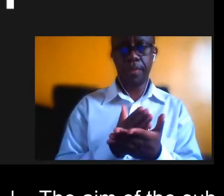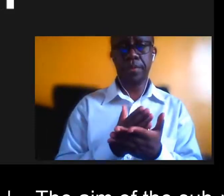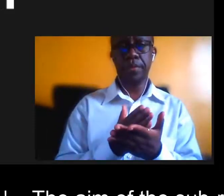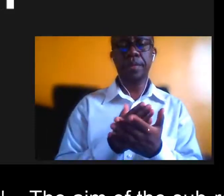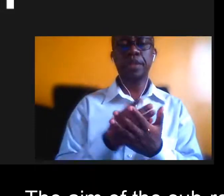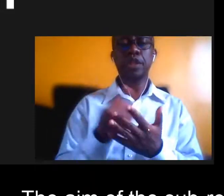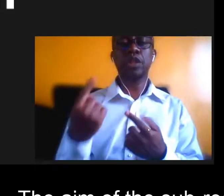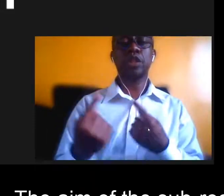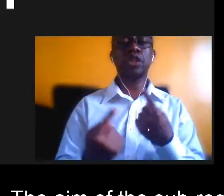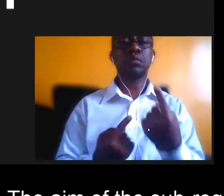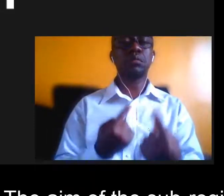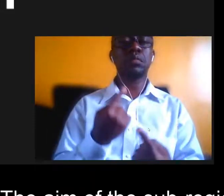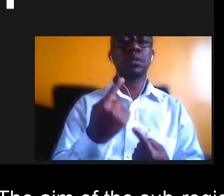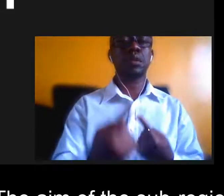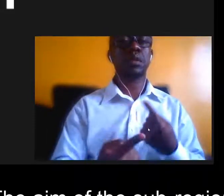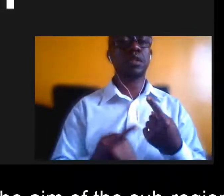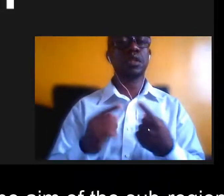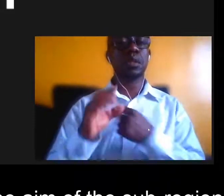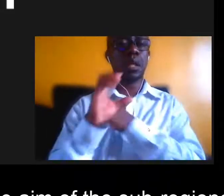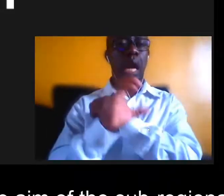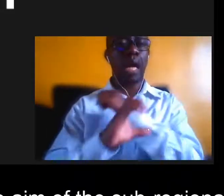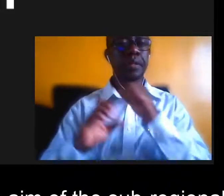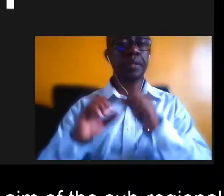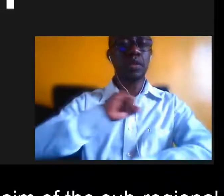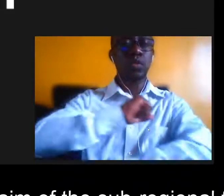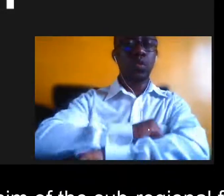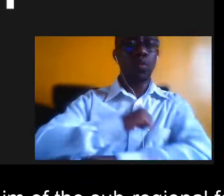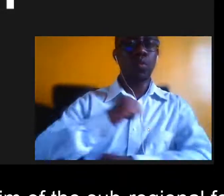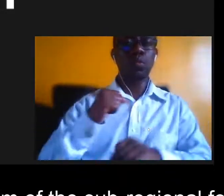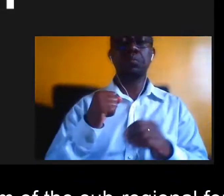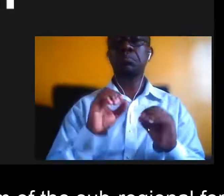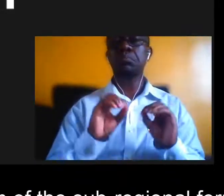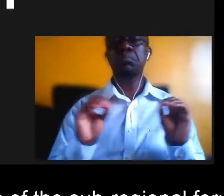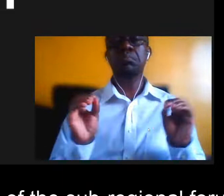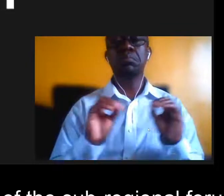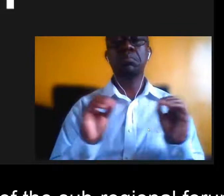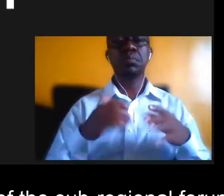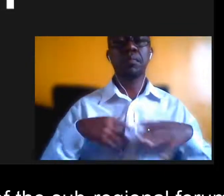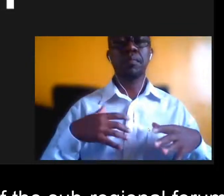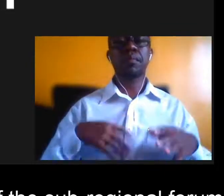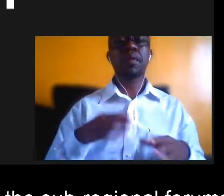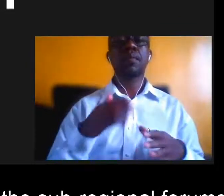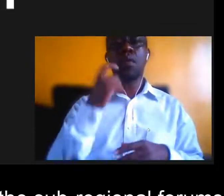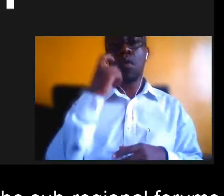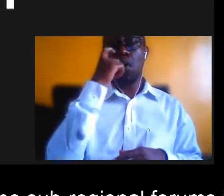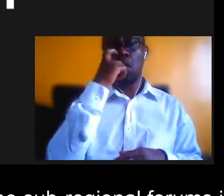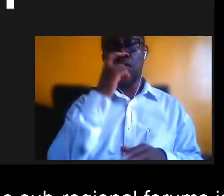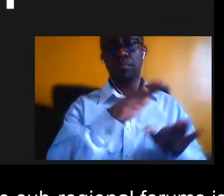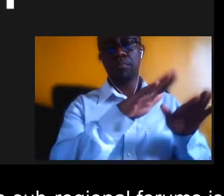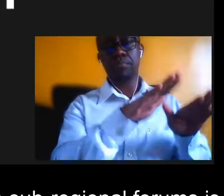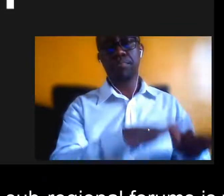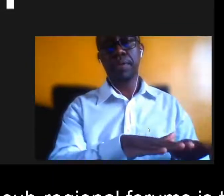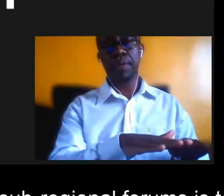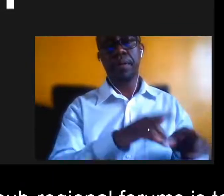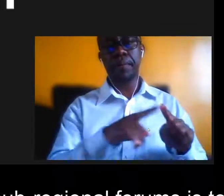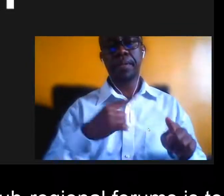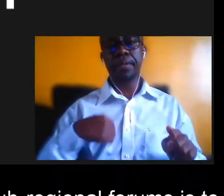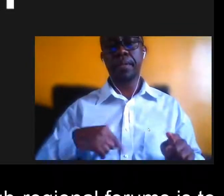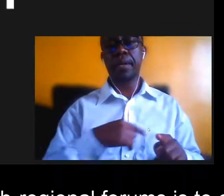the schools are not working. The children are at home. But we appreciate for Rwanda what